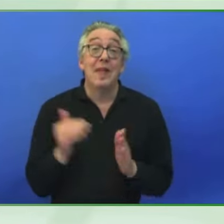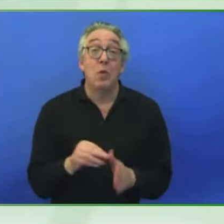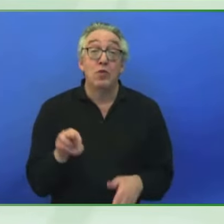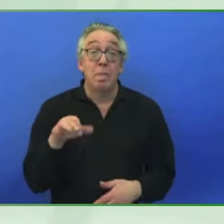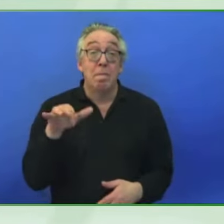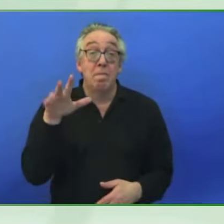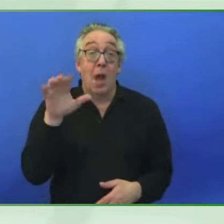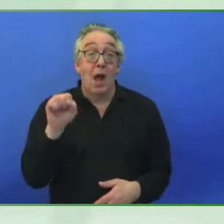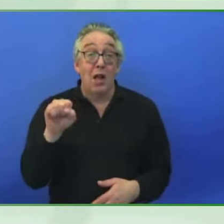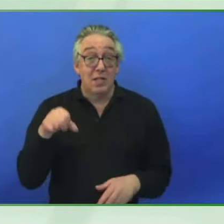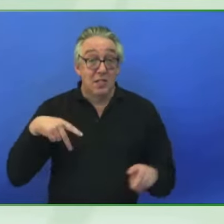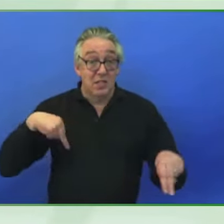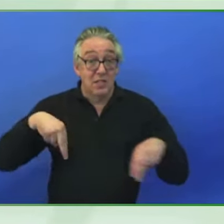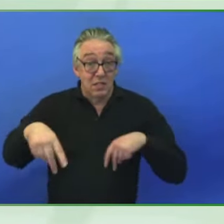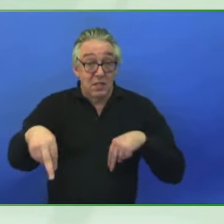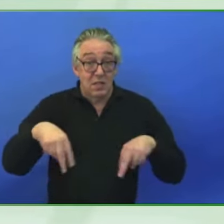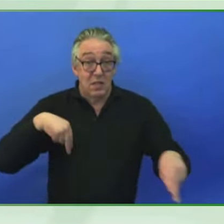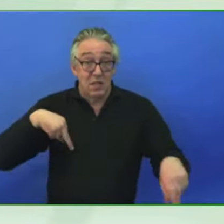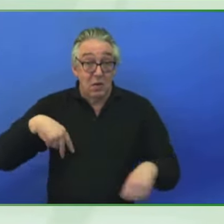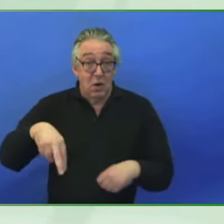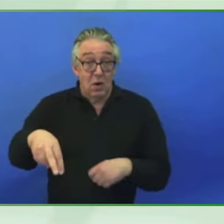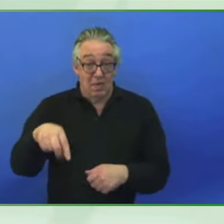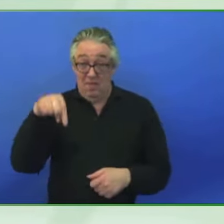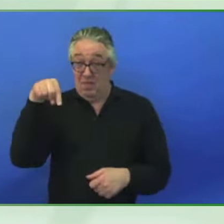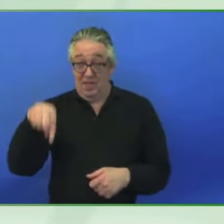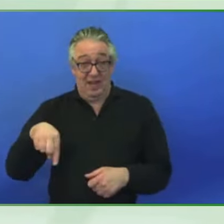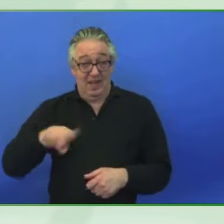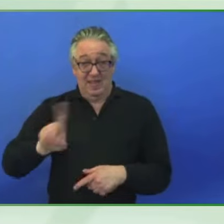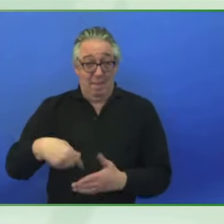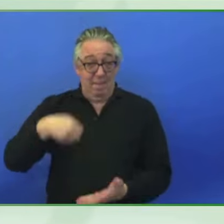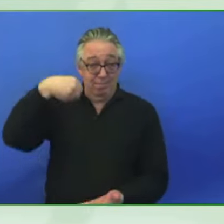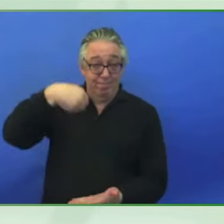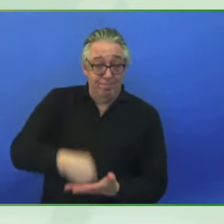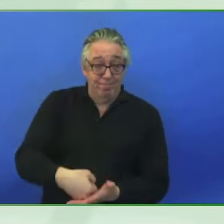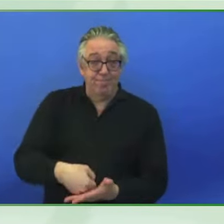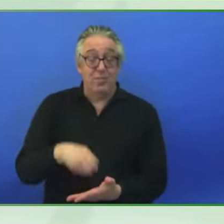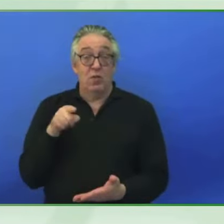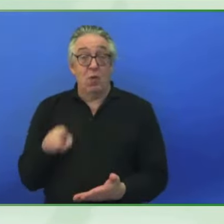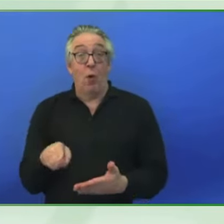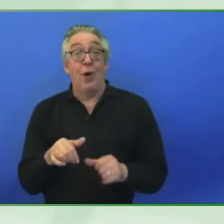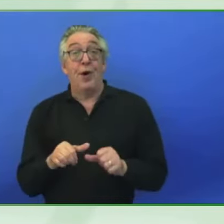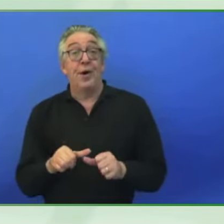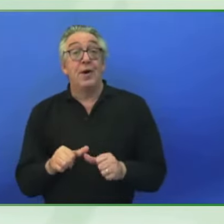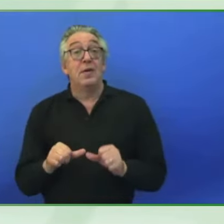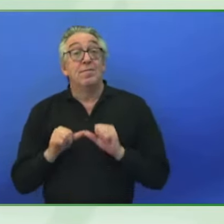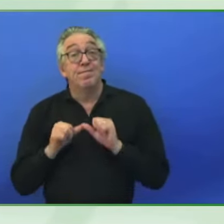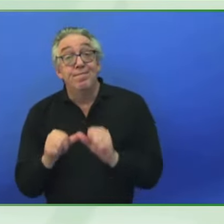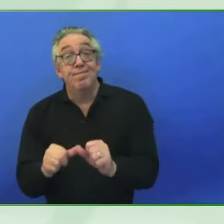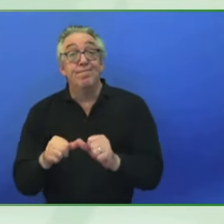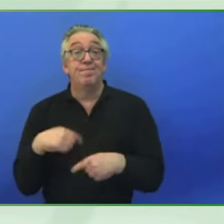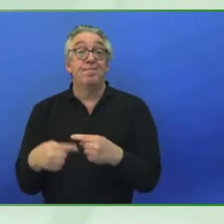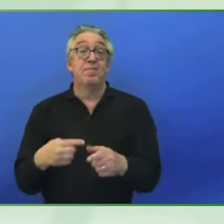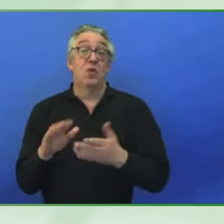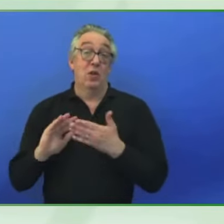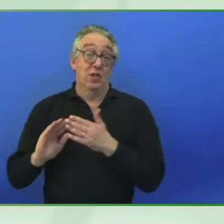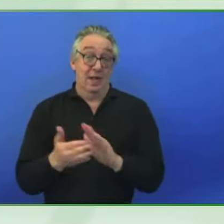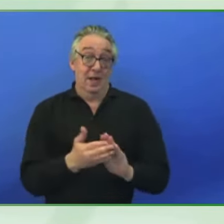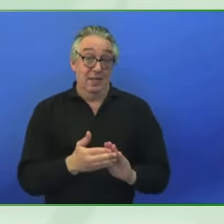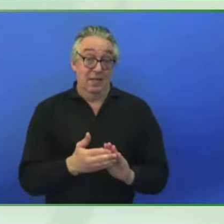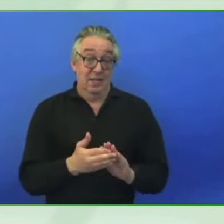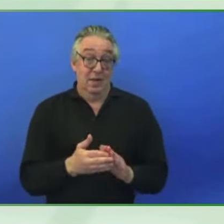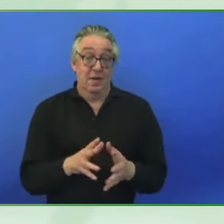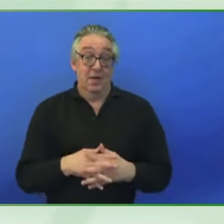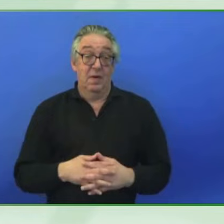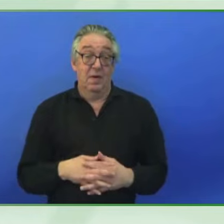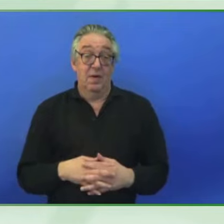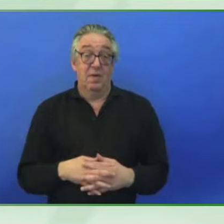sidewalks are at the heart of accessible, sustainable, and resilient cities. But today, as many of you know, and certainly we